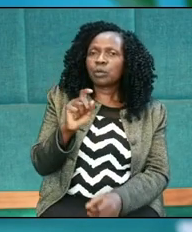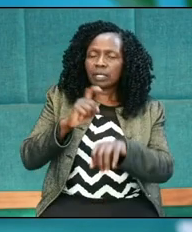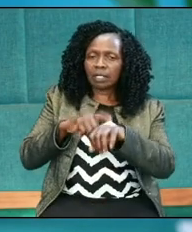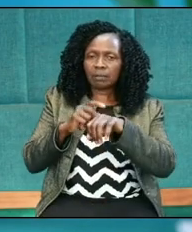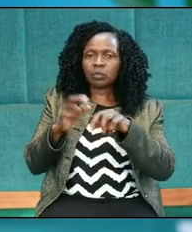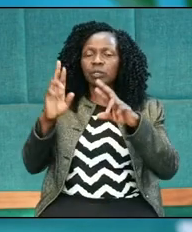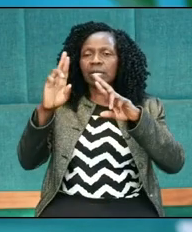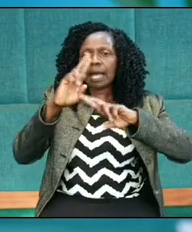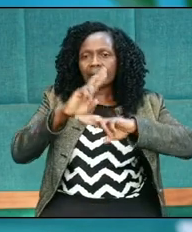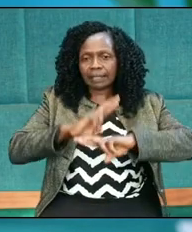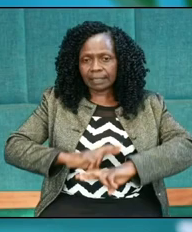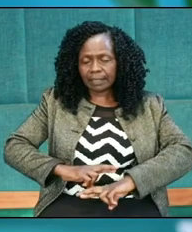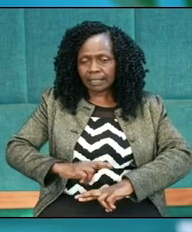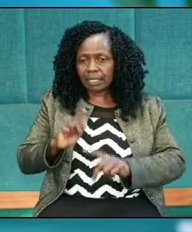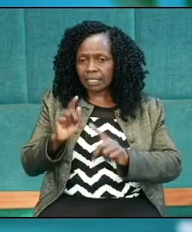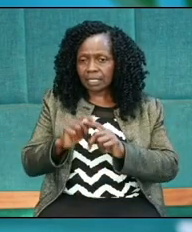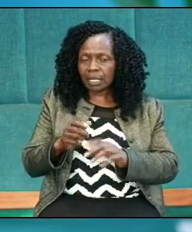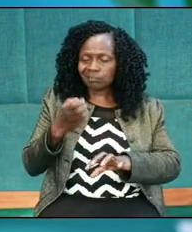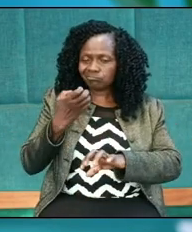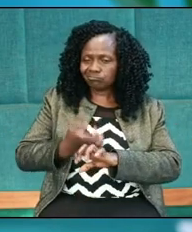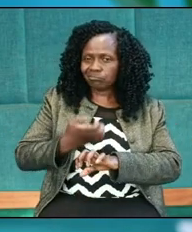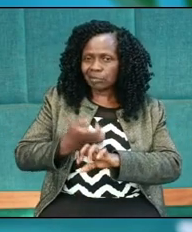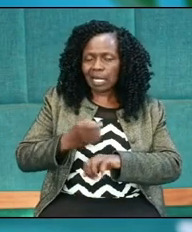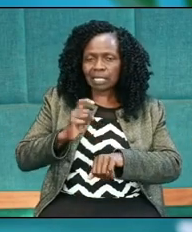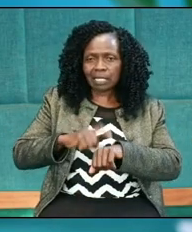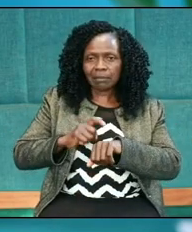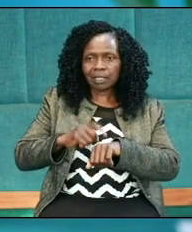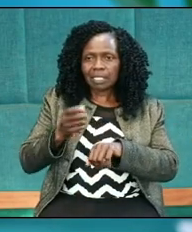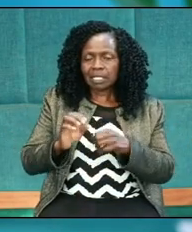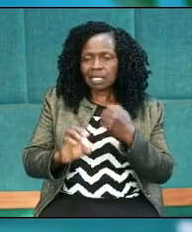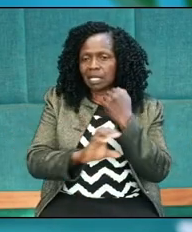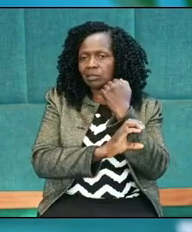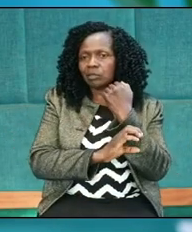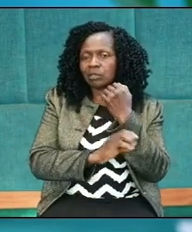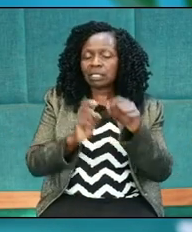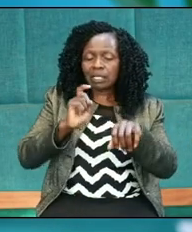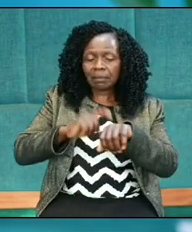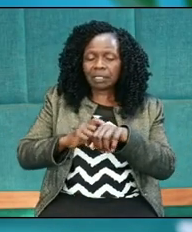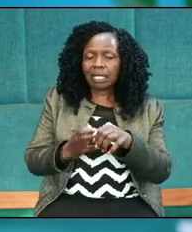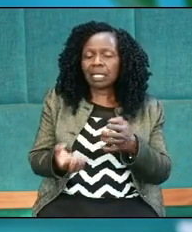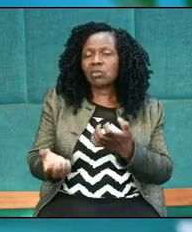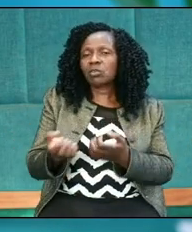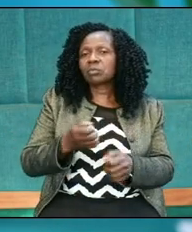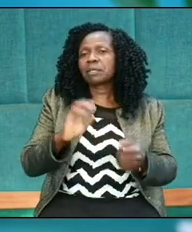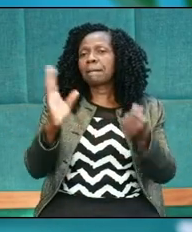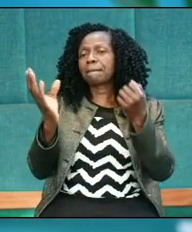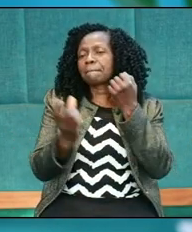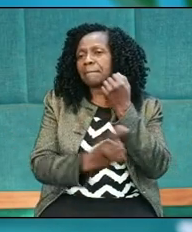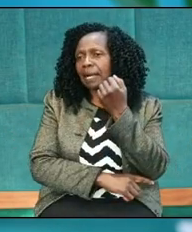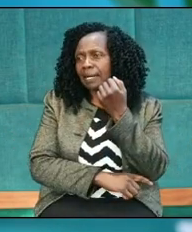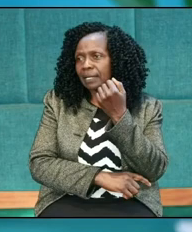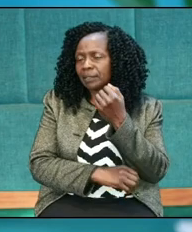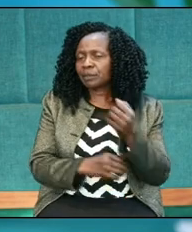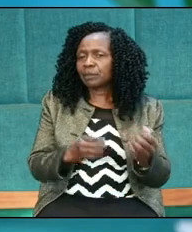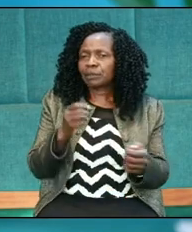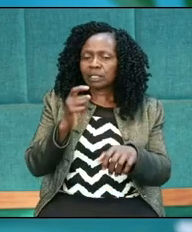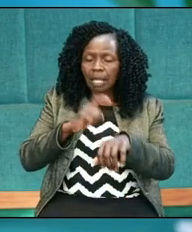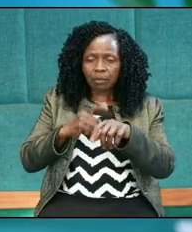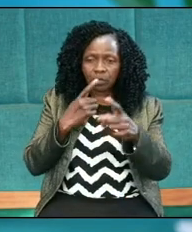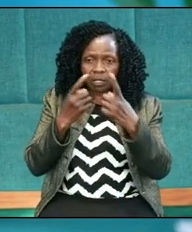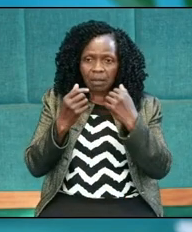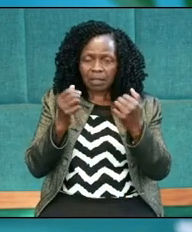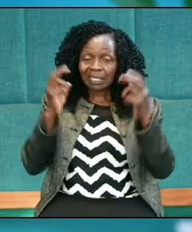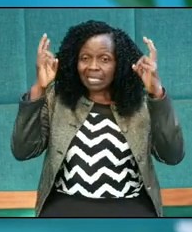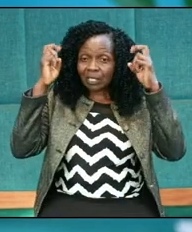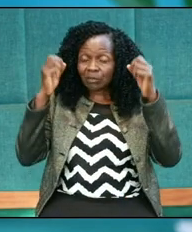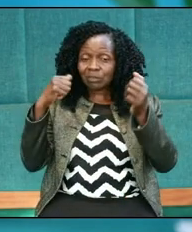These are tough times, even in this country, when the economy is really bad, when we are talking about